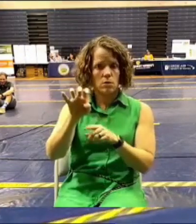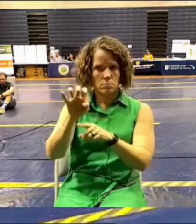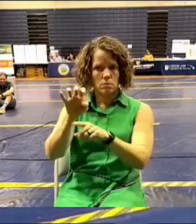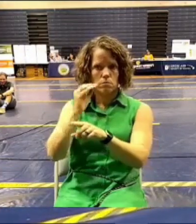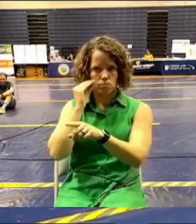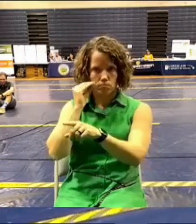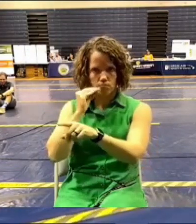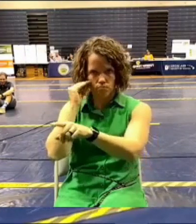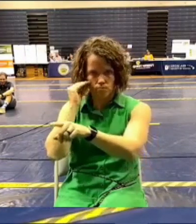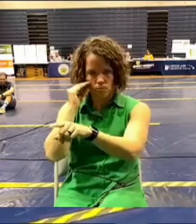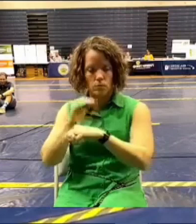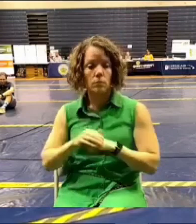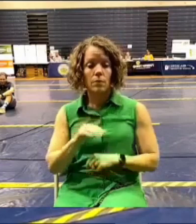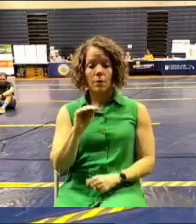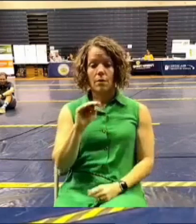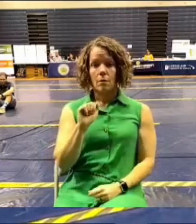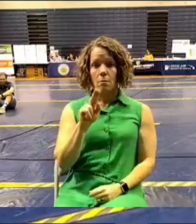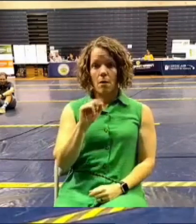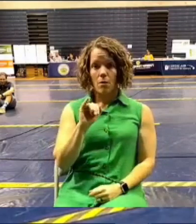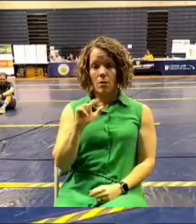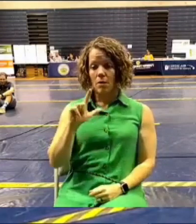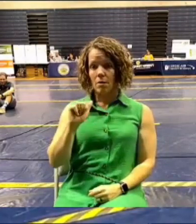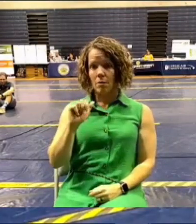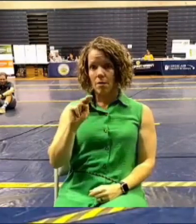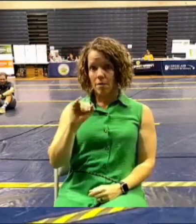Maui Lani Fairways, it's in design.